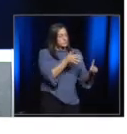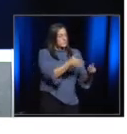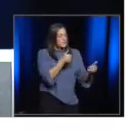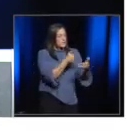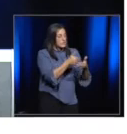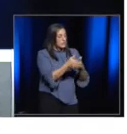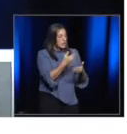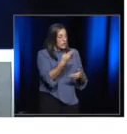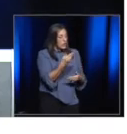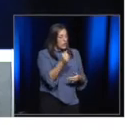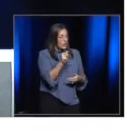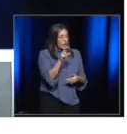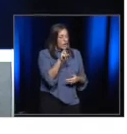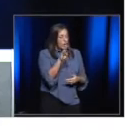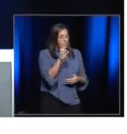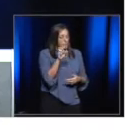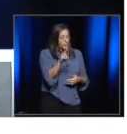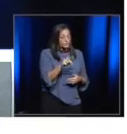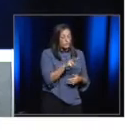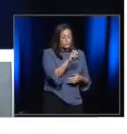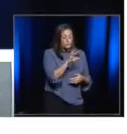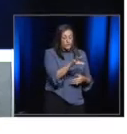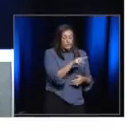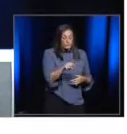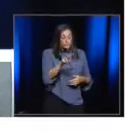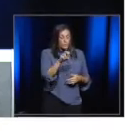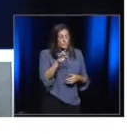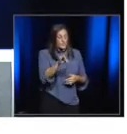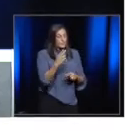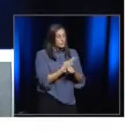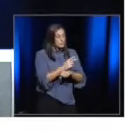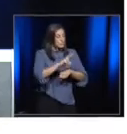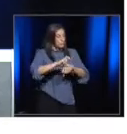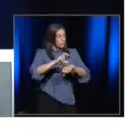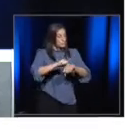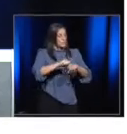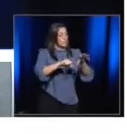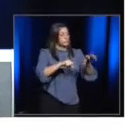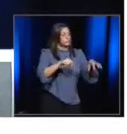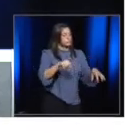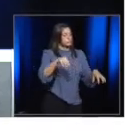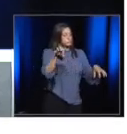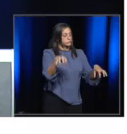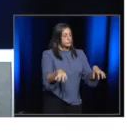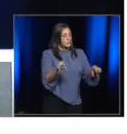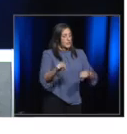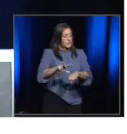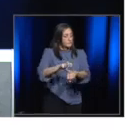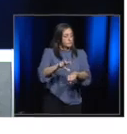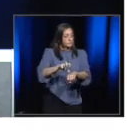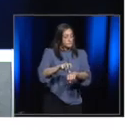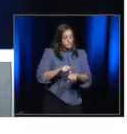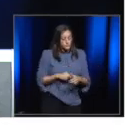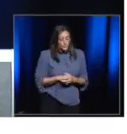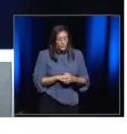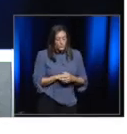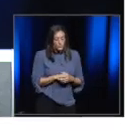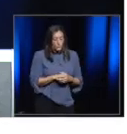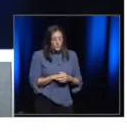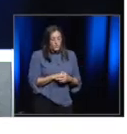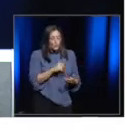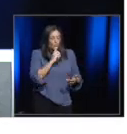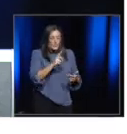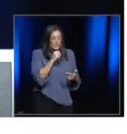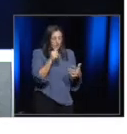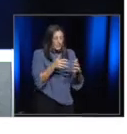to 2008, acoustic devices were deployed. Will Raymond led the write-up of this work. This yielded extremely low levels